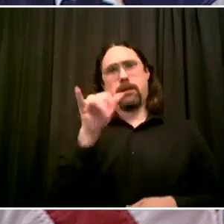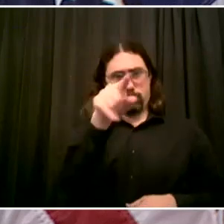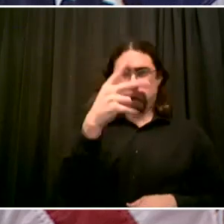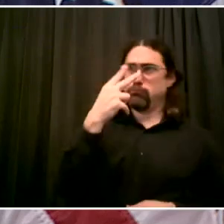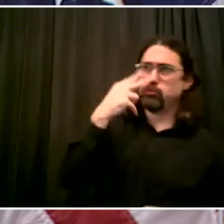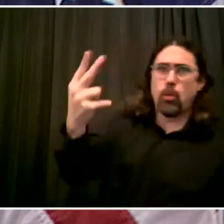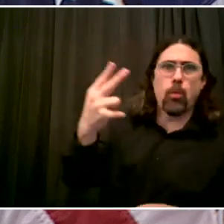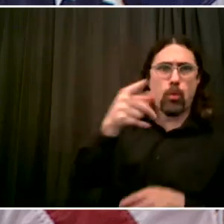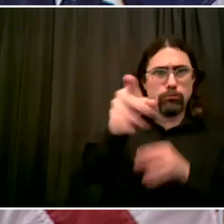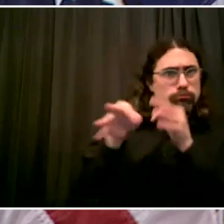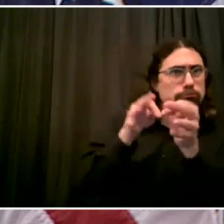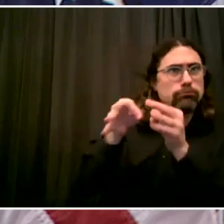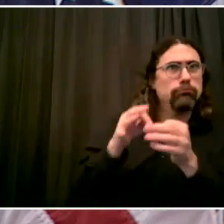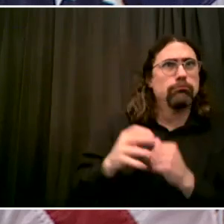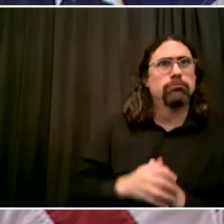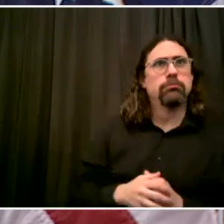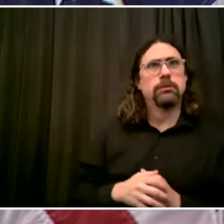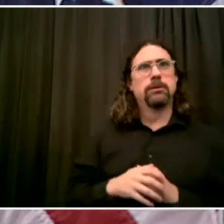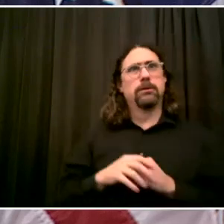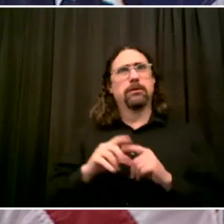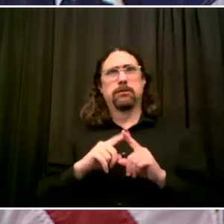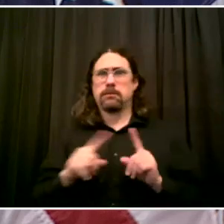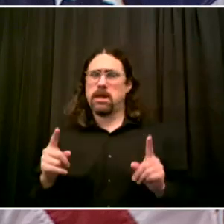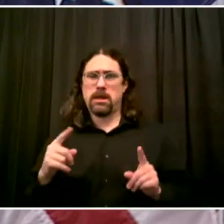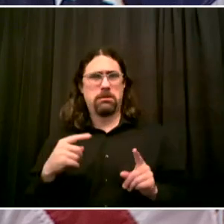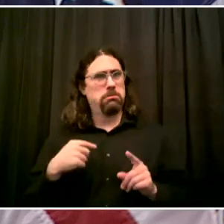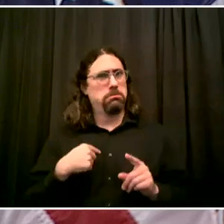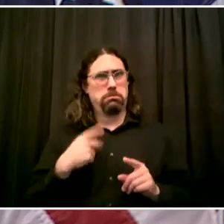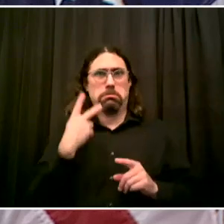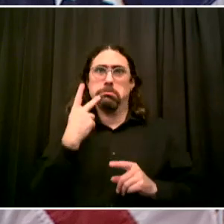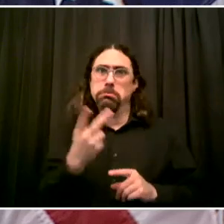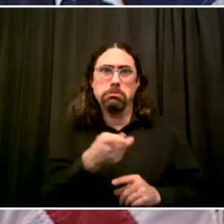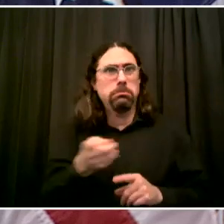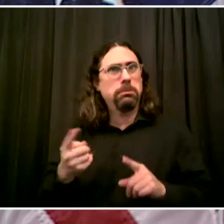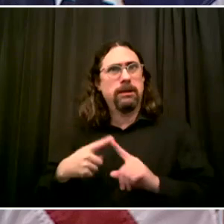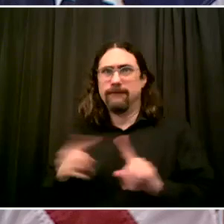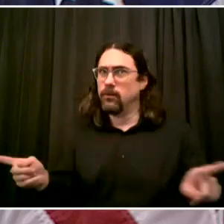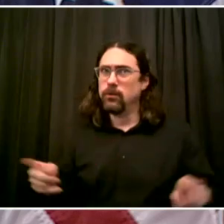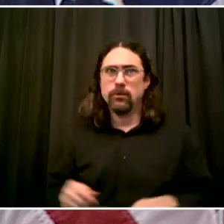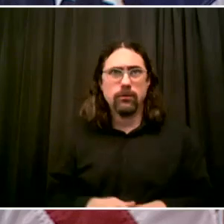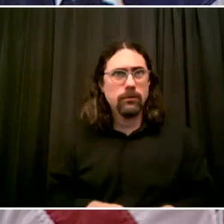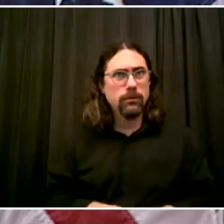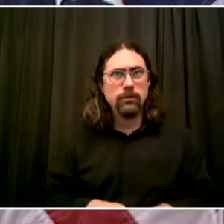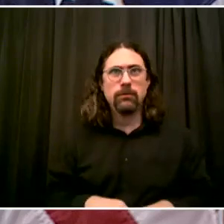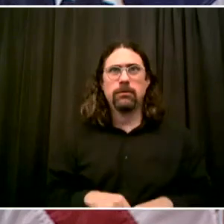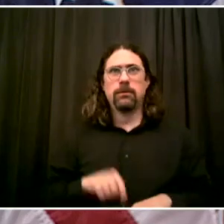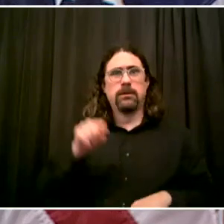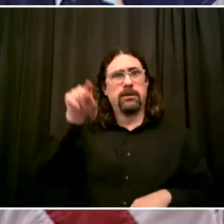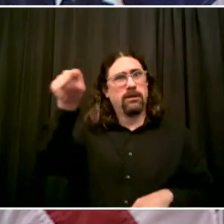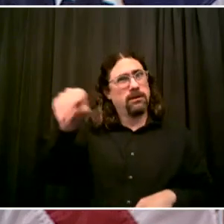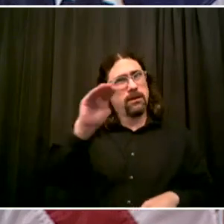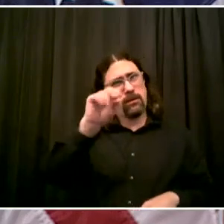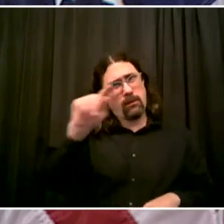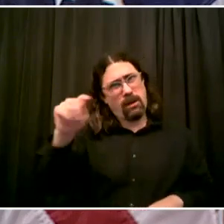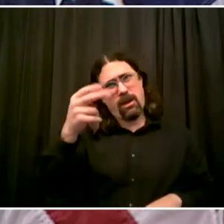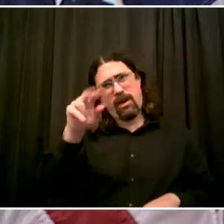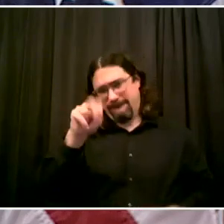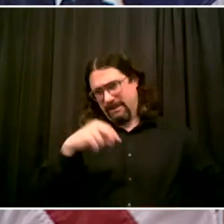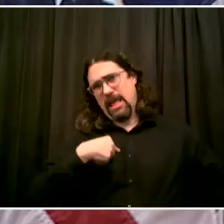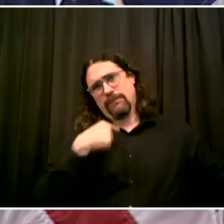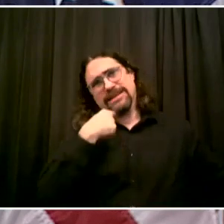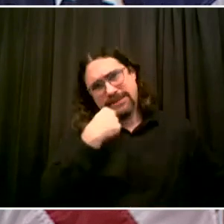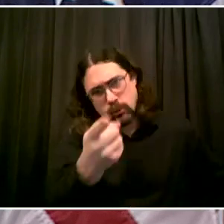had observers from City Hall who saw a very different reality than what you saw. We're always